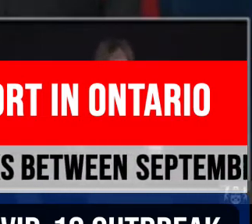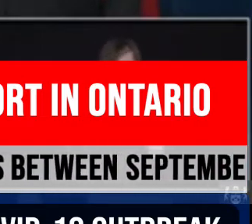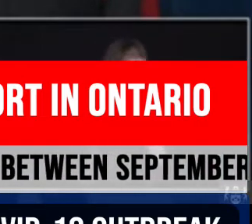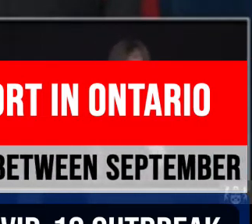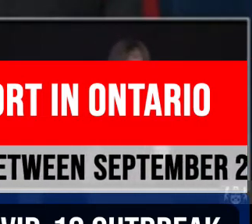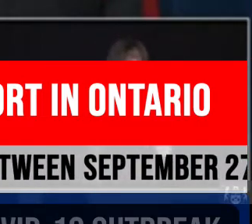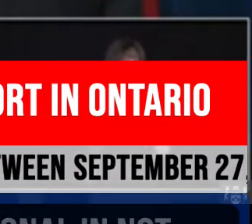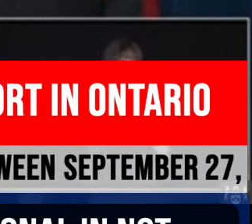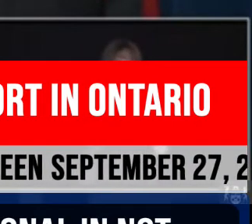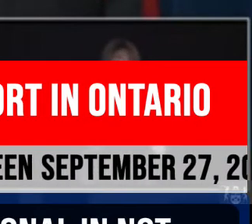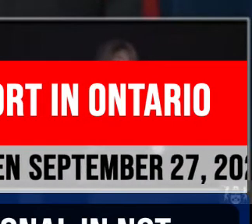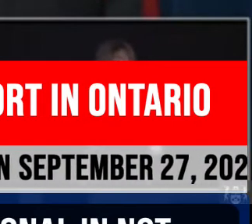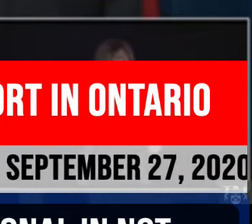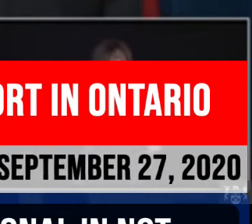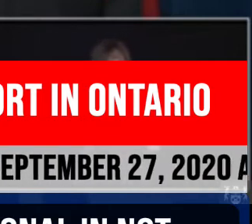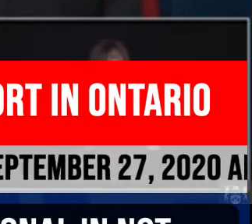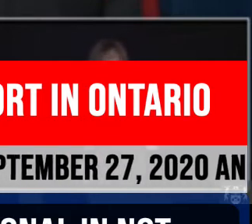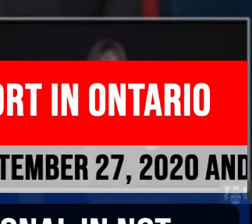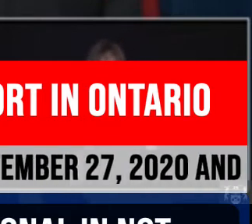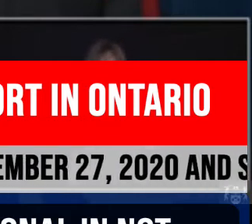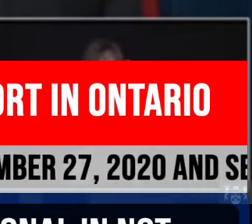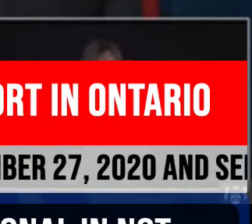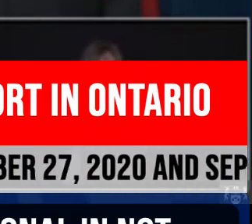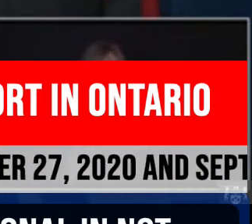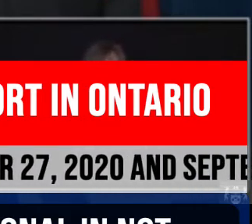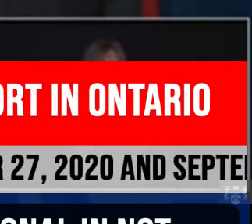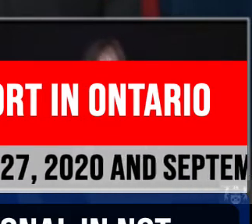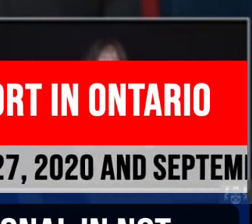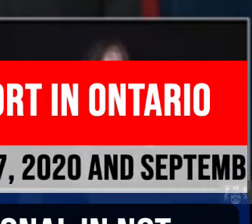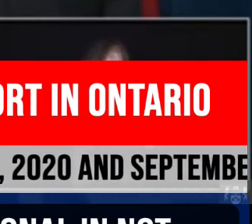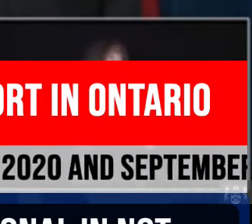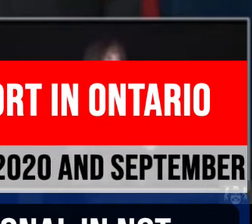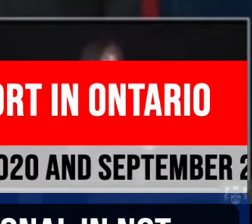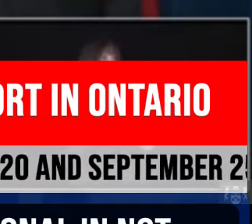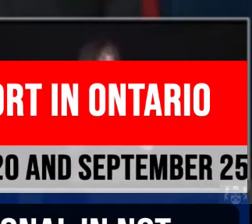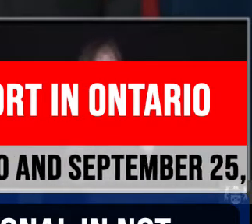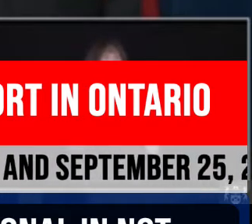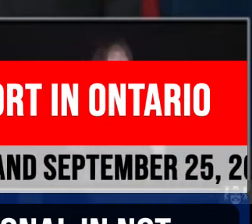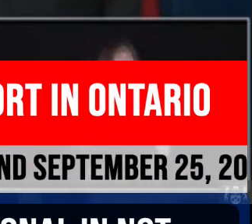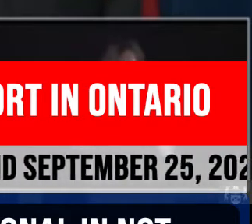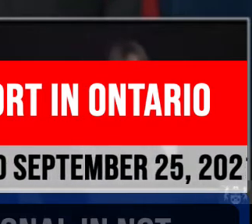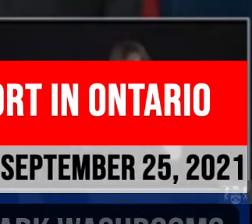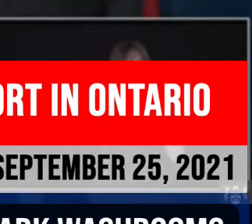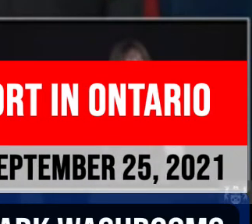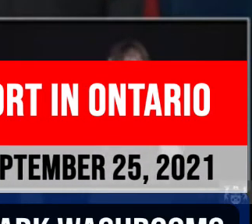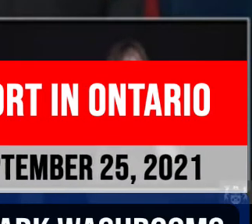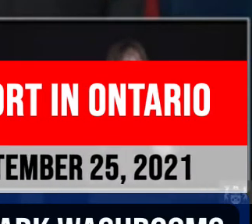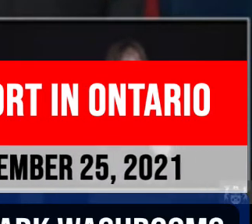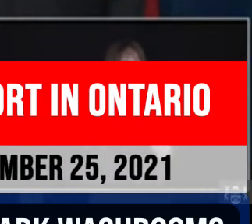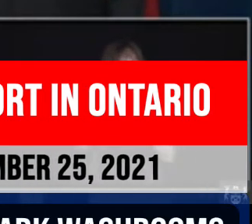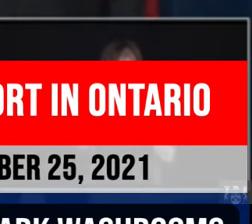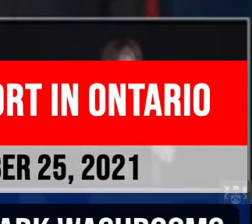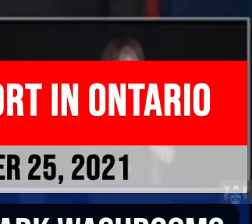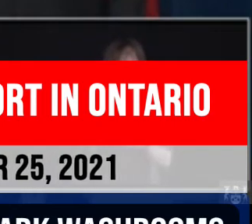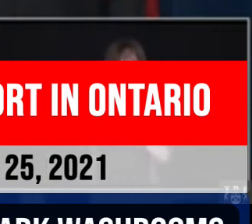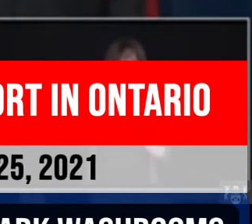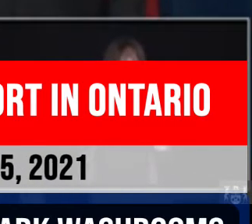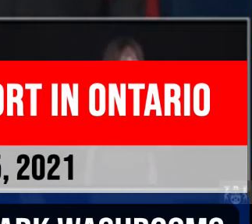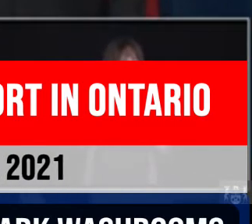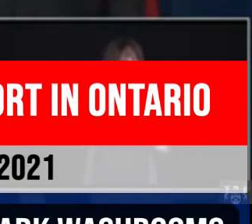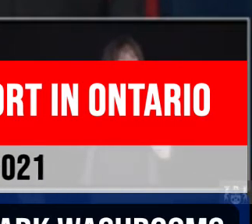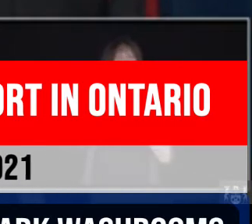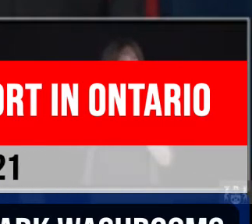supporting businesses, but it's not the only way. We're also providing $60 million of grants to help small businesses with added PPE costs.